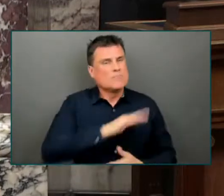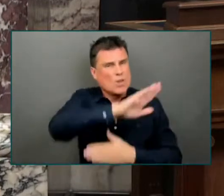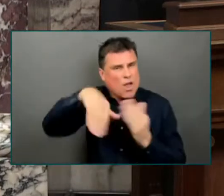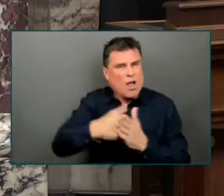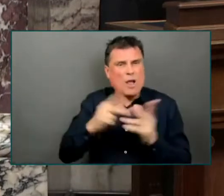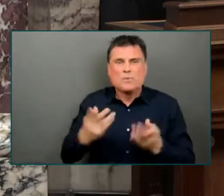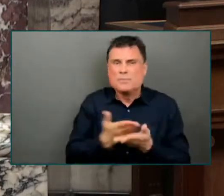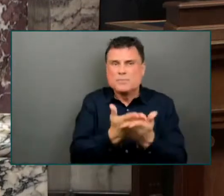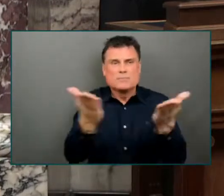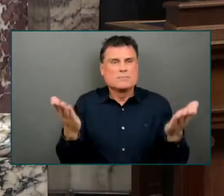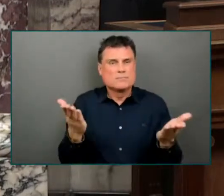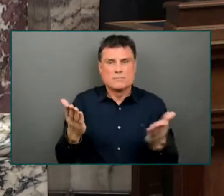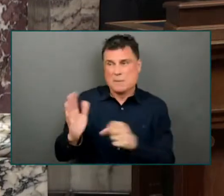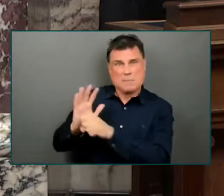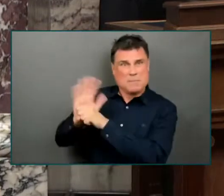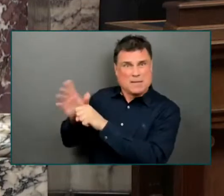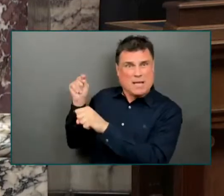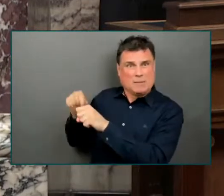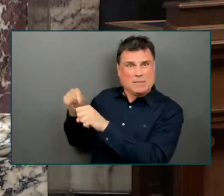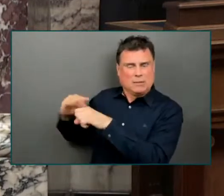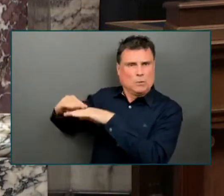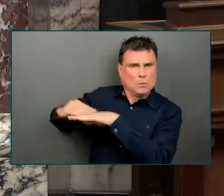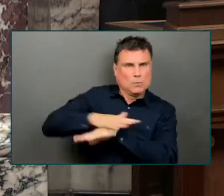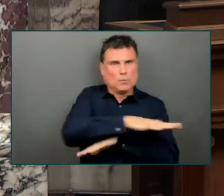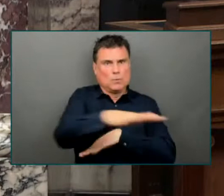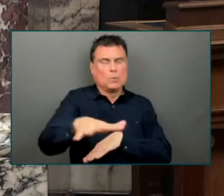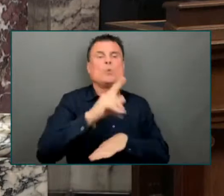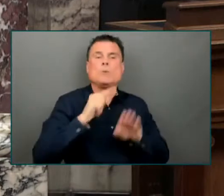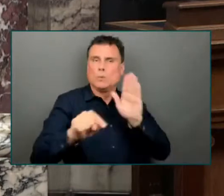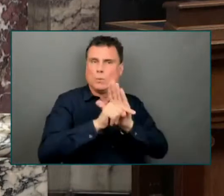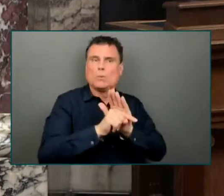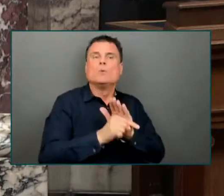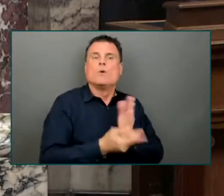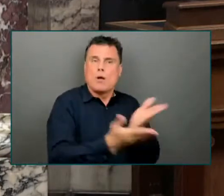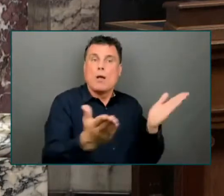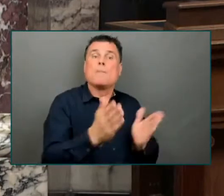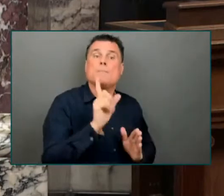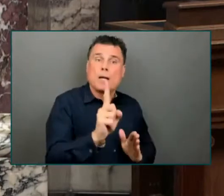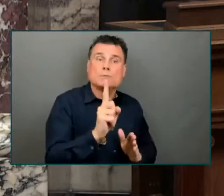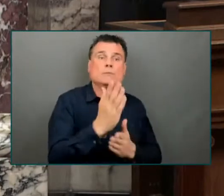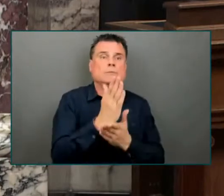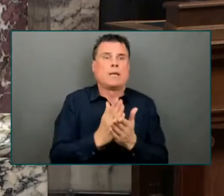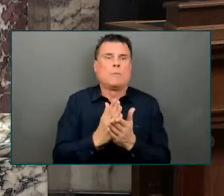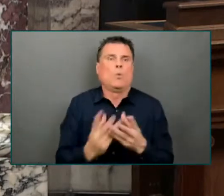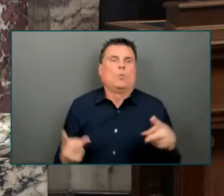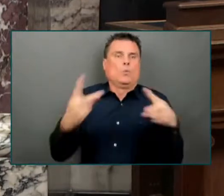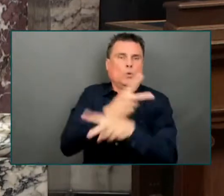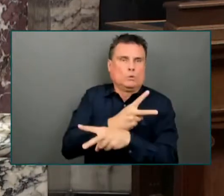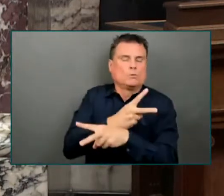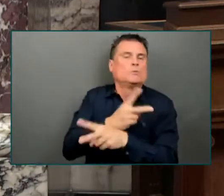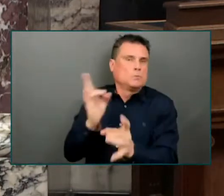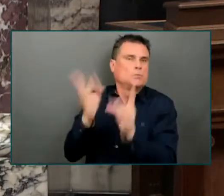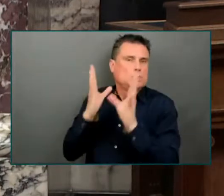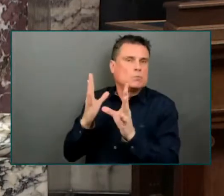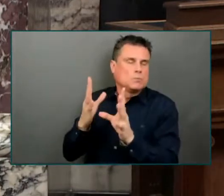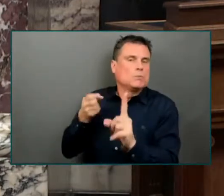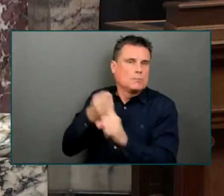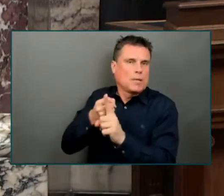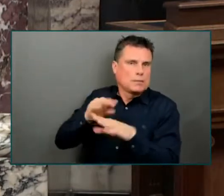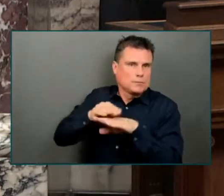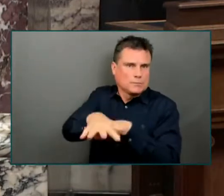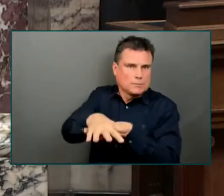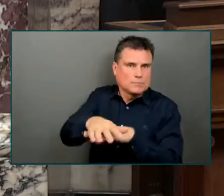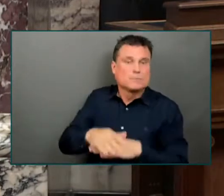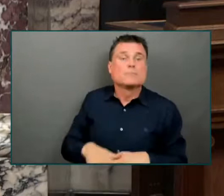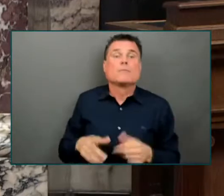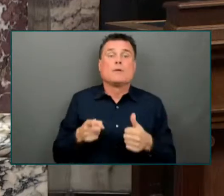to those who have lost a loved one to COVID-19, we offer our condolences. May your